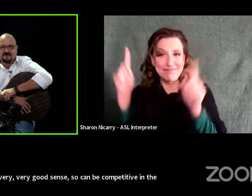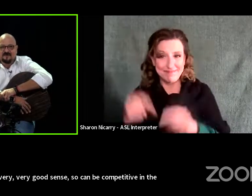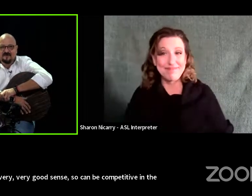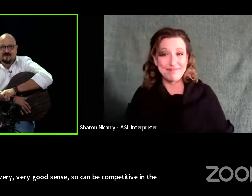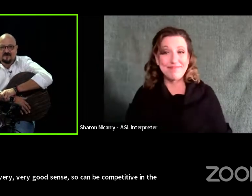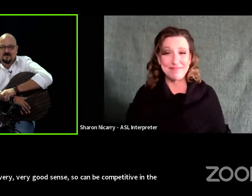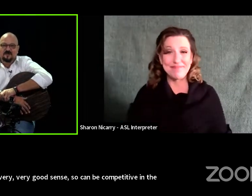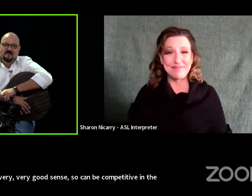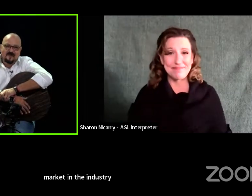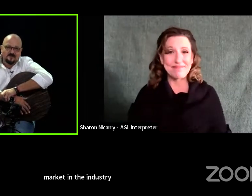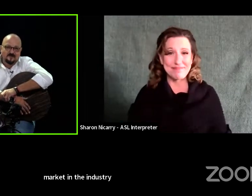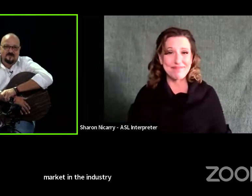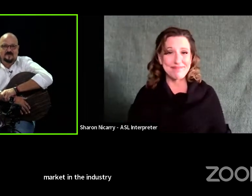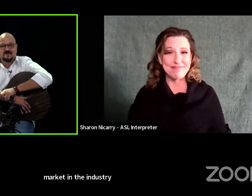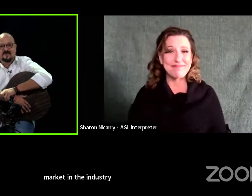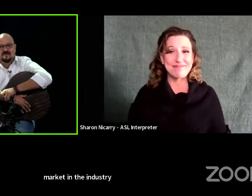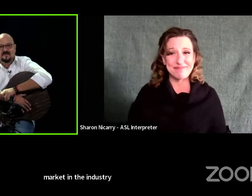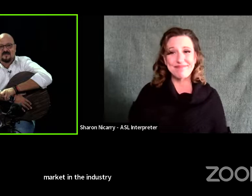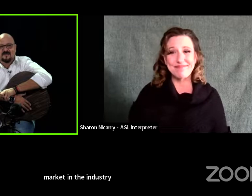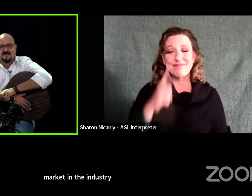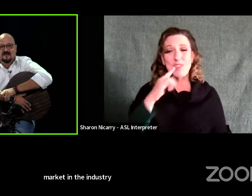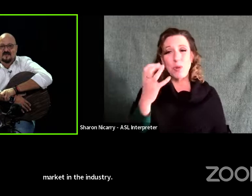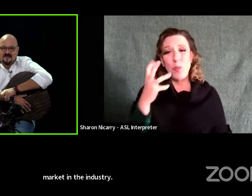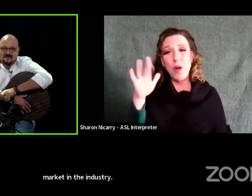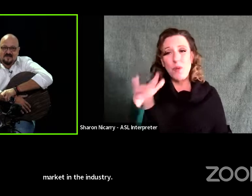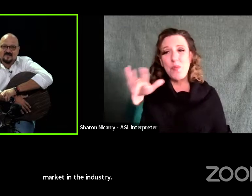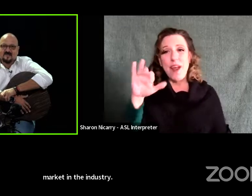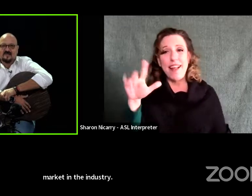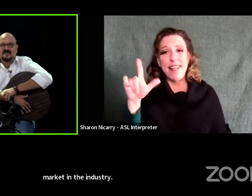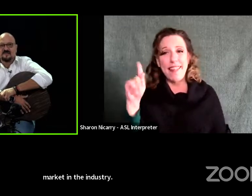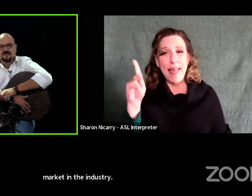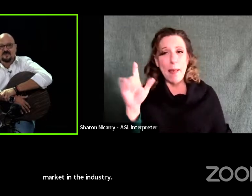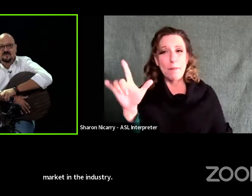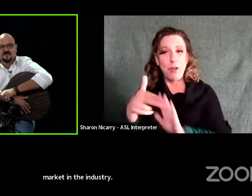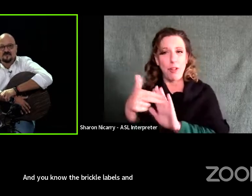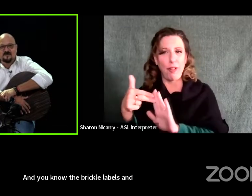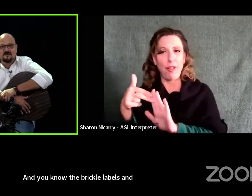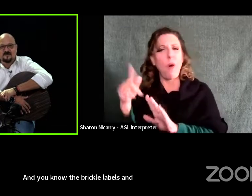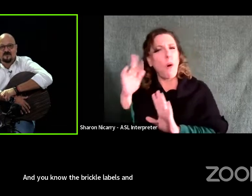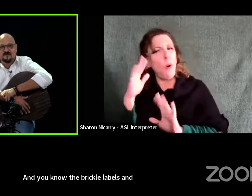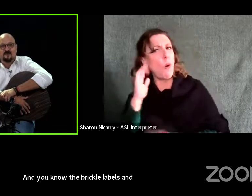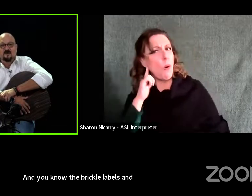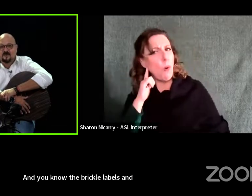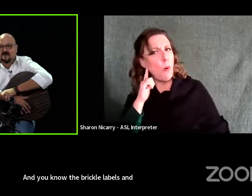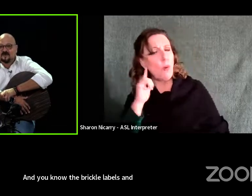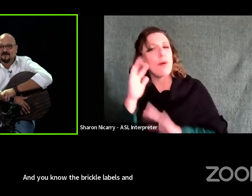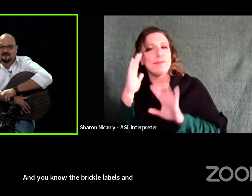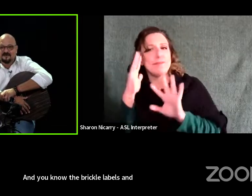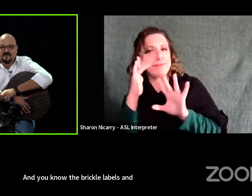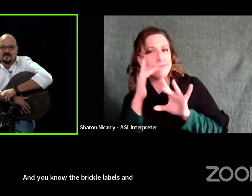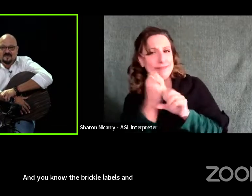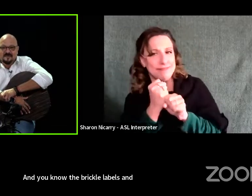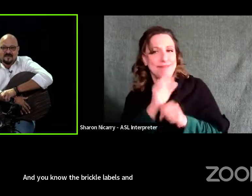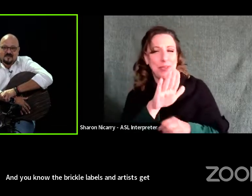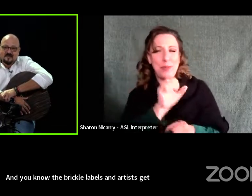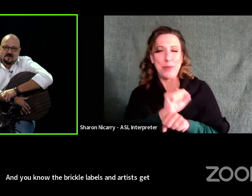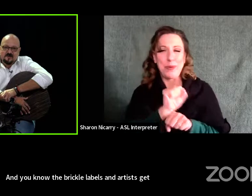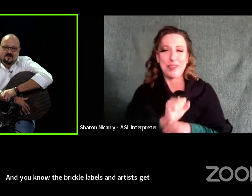the record labels and artists get interested in your